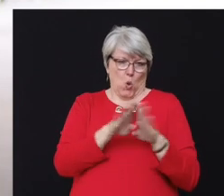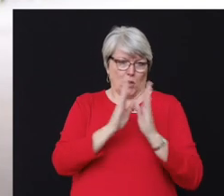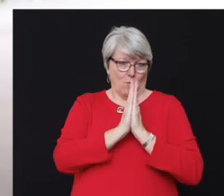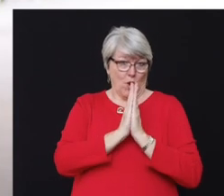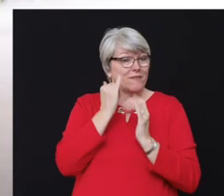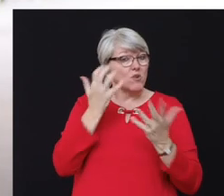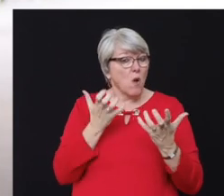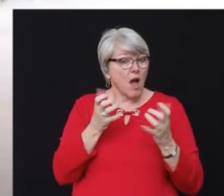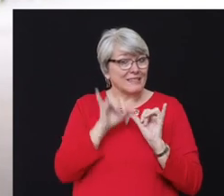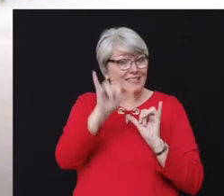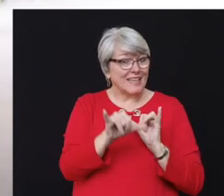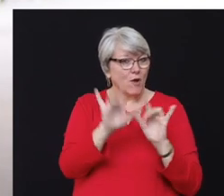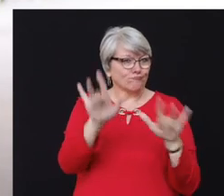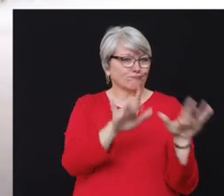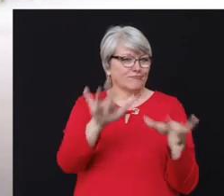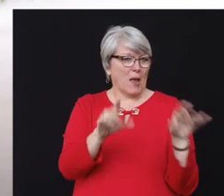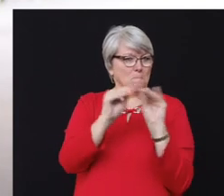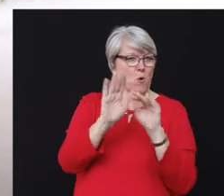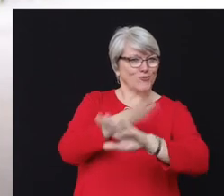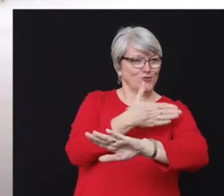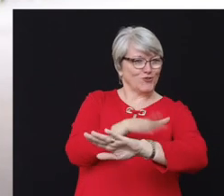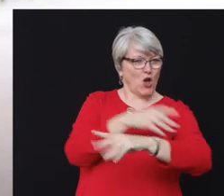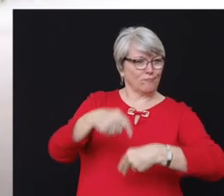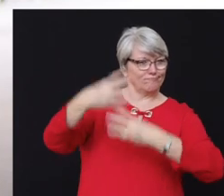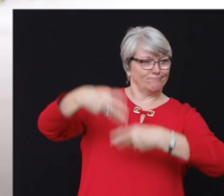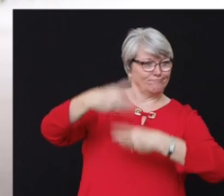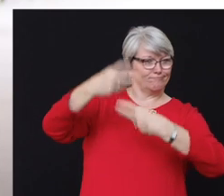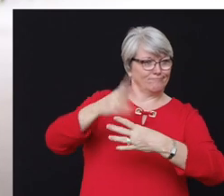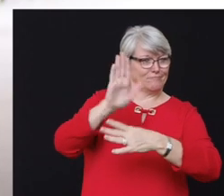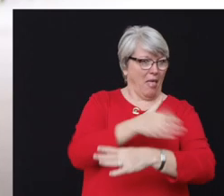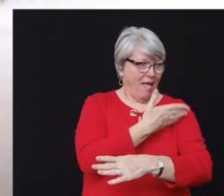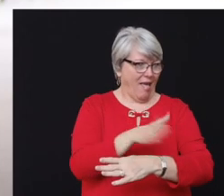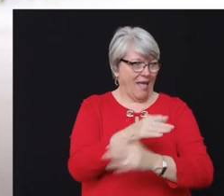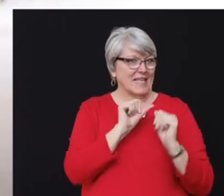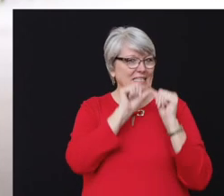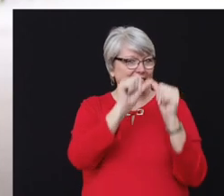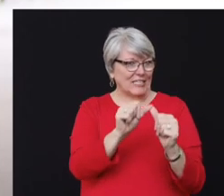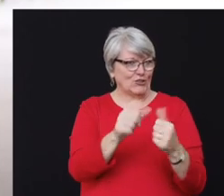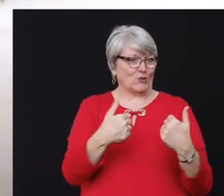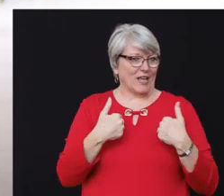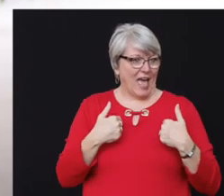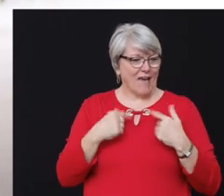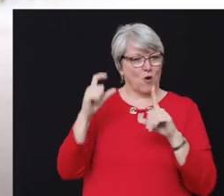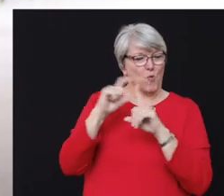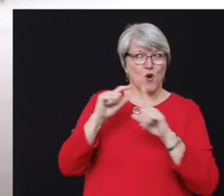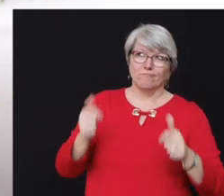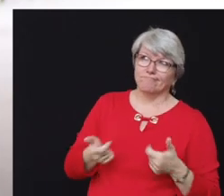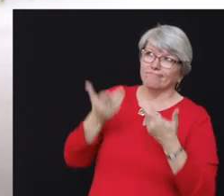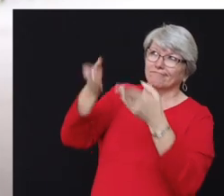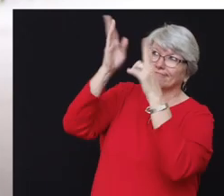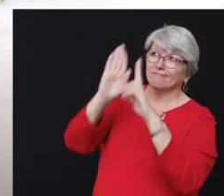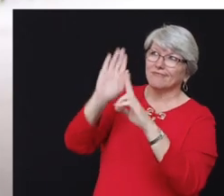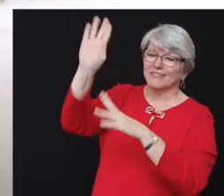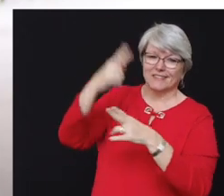time. And then if you want to, leave the video running. There's going to be some songs that are going to come on that'll just play and continue just to have words lifting up the name of God